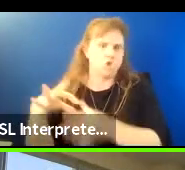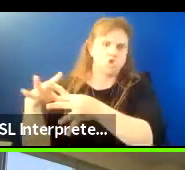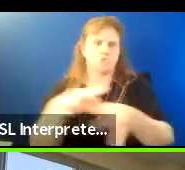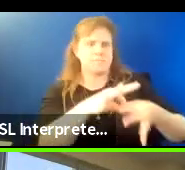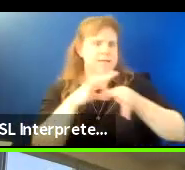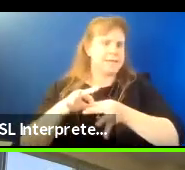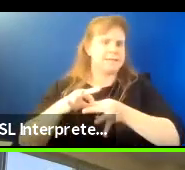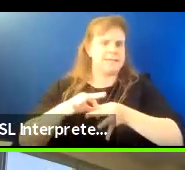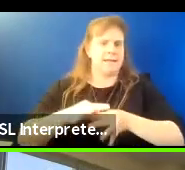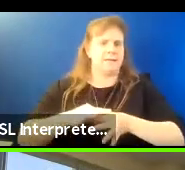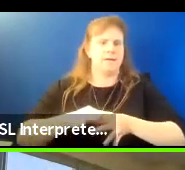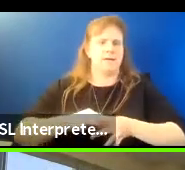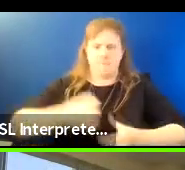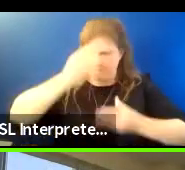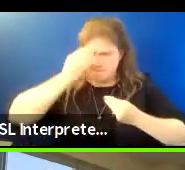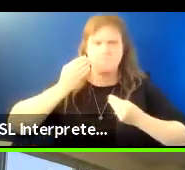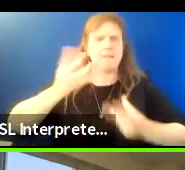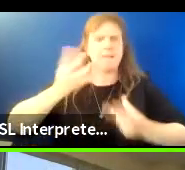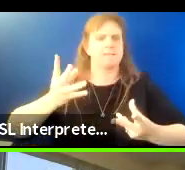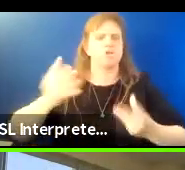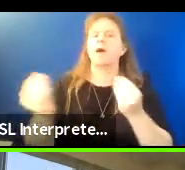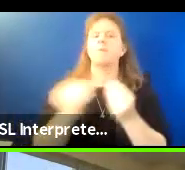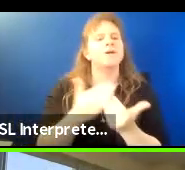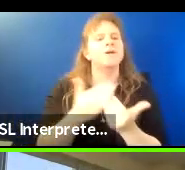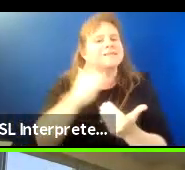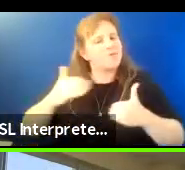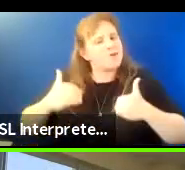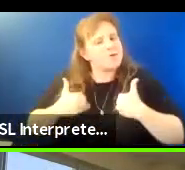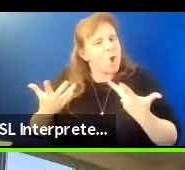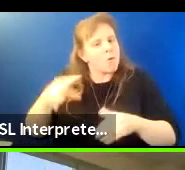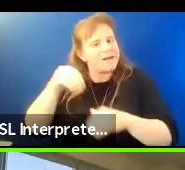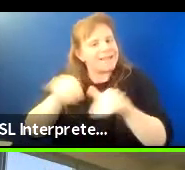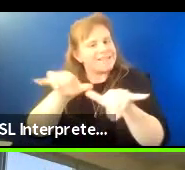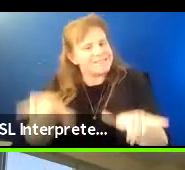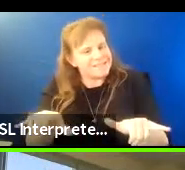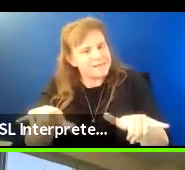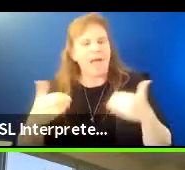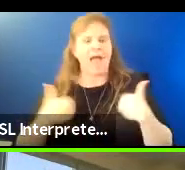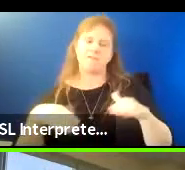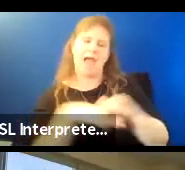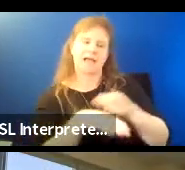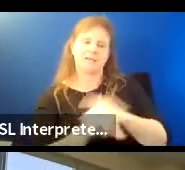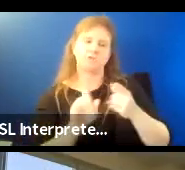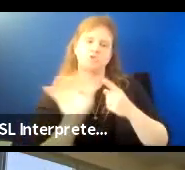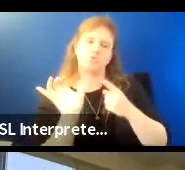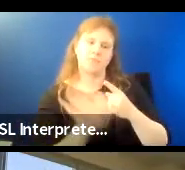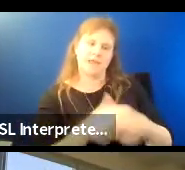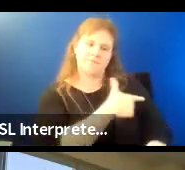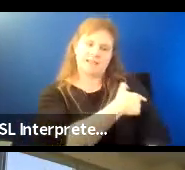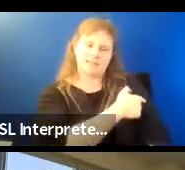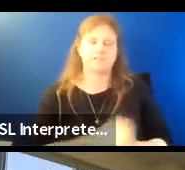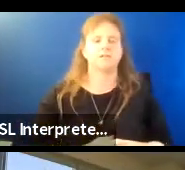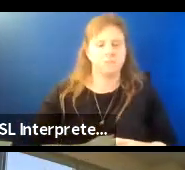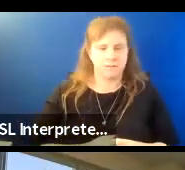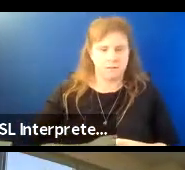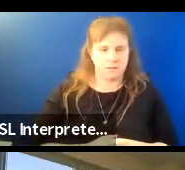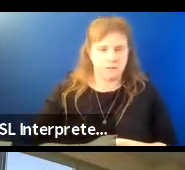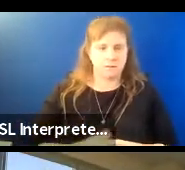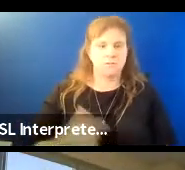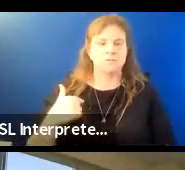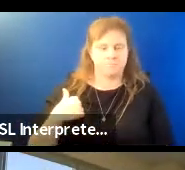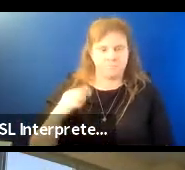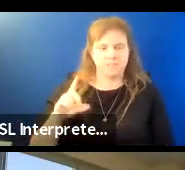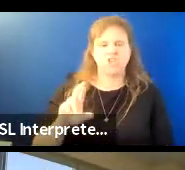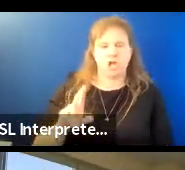it's easier for our youth who are in the system to get the vaccine? Great question. That is a great